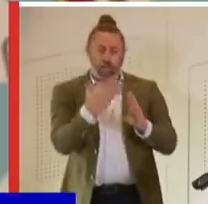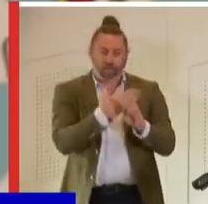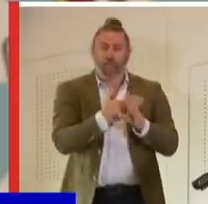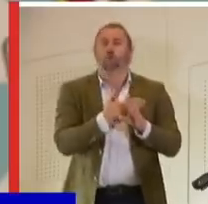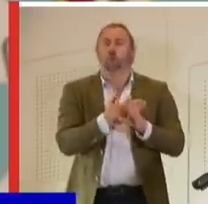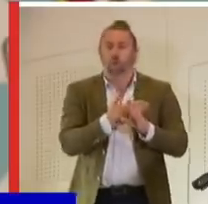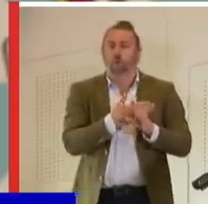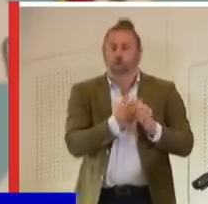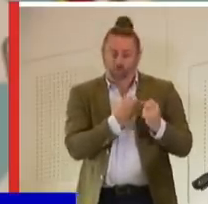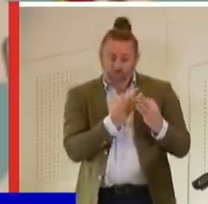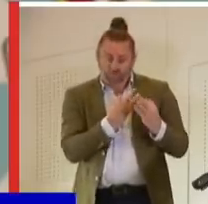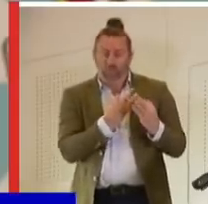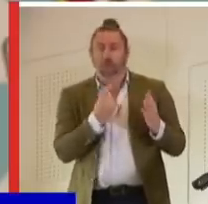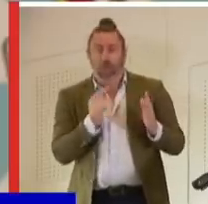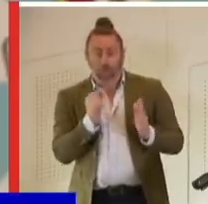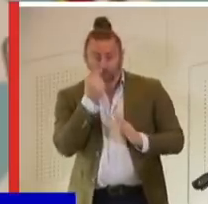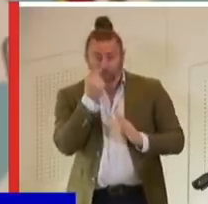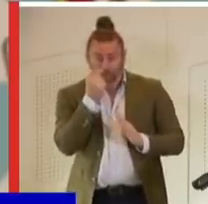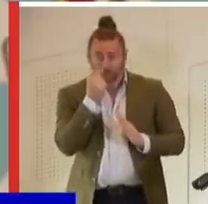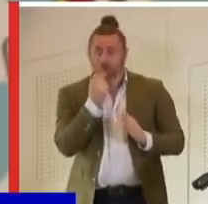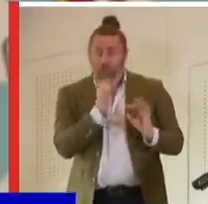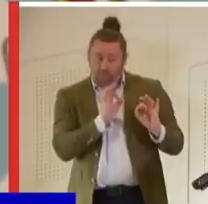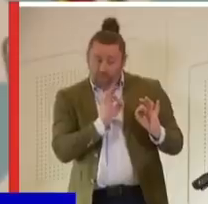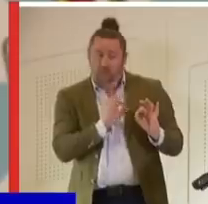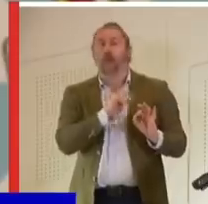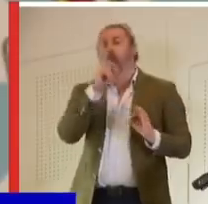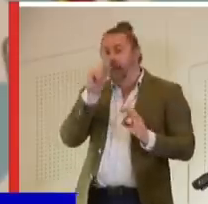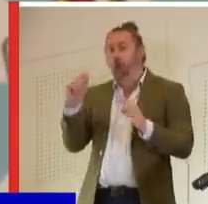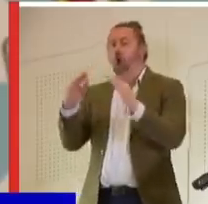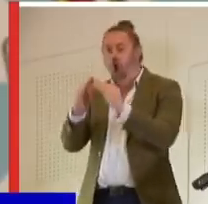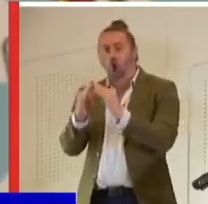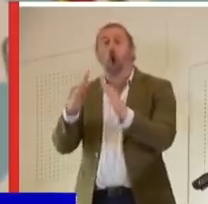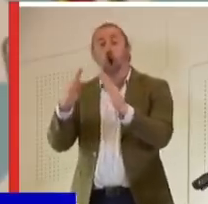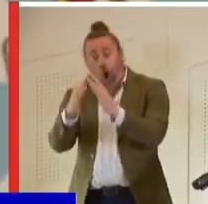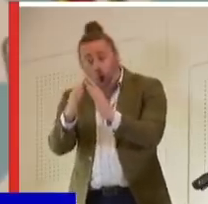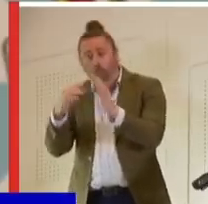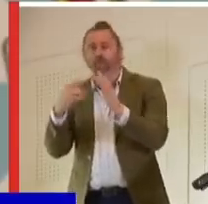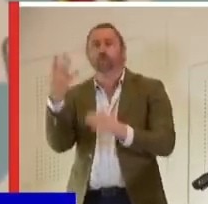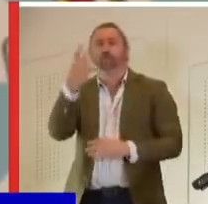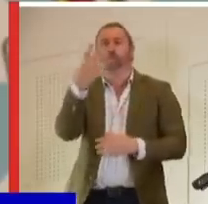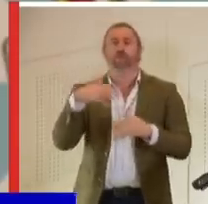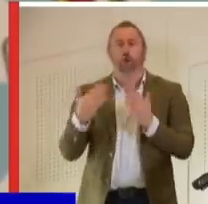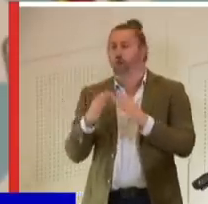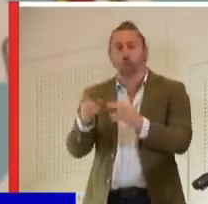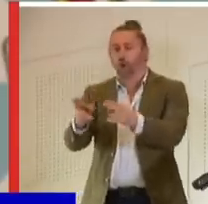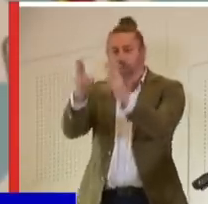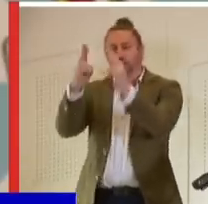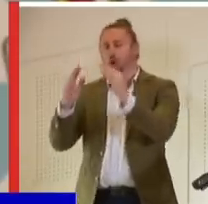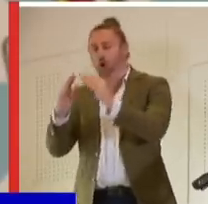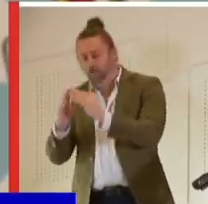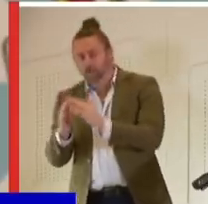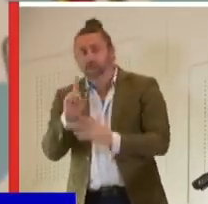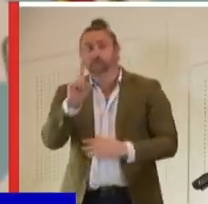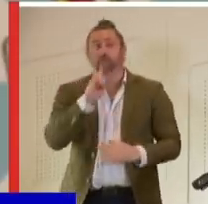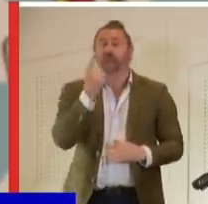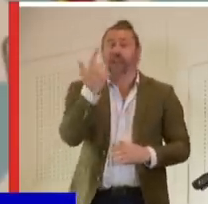home quarantine for 14 days. Now that changes because it's going to be a lot safer for Queenslanders when we are